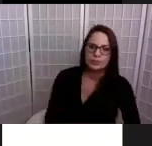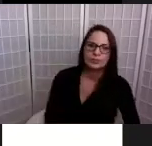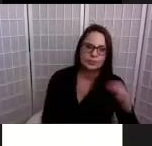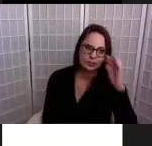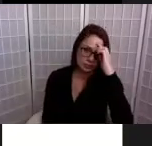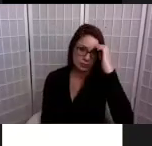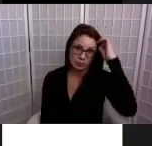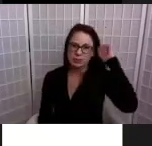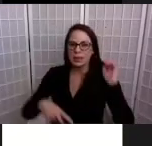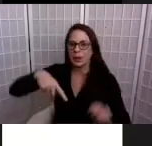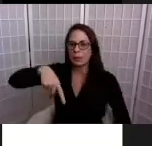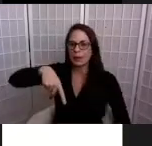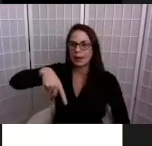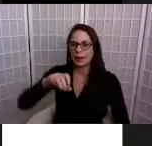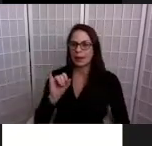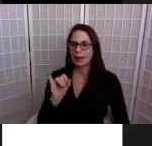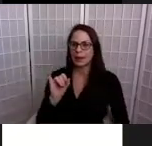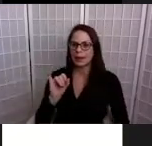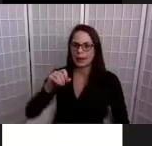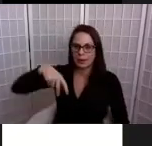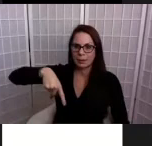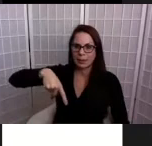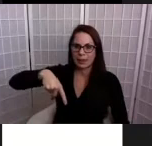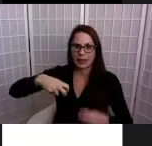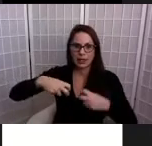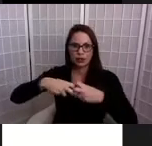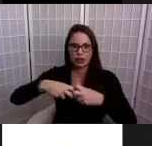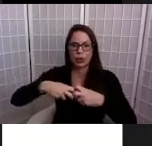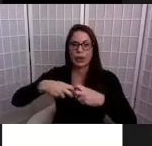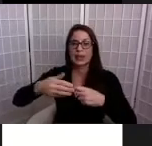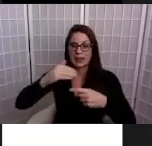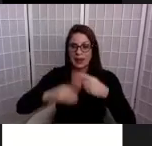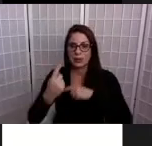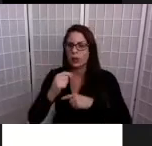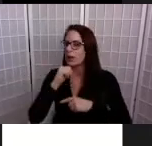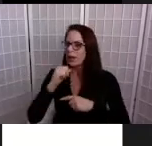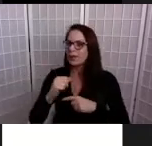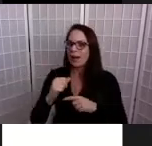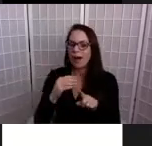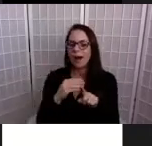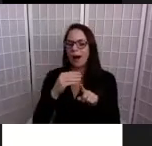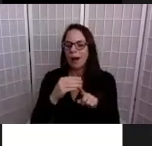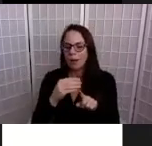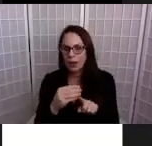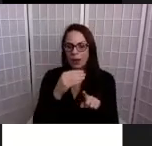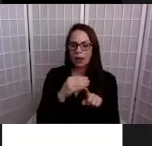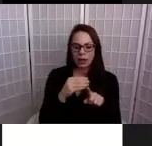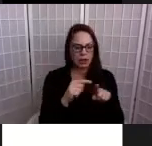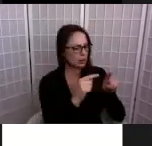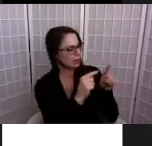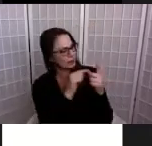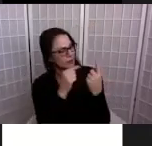At the PIP joint, which is the next joint out, not the joint closest to your nails, but the joint in the middle of your